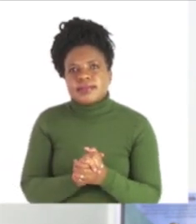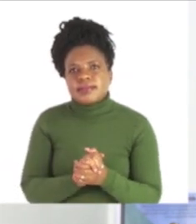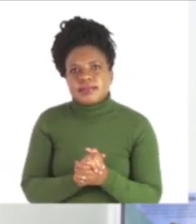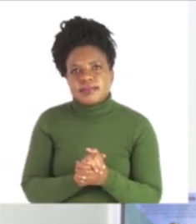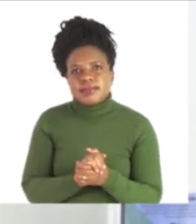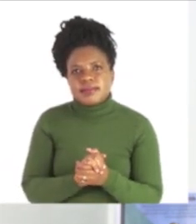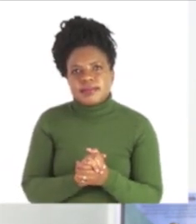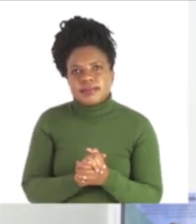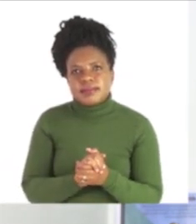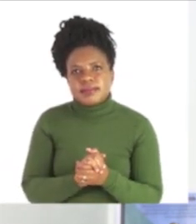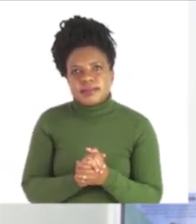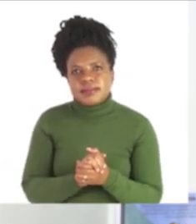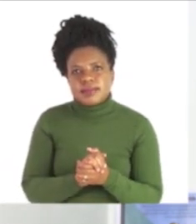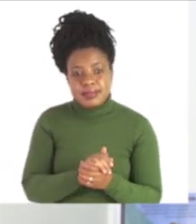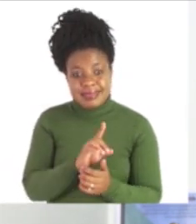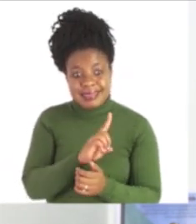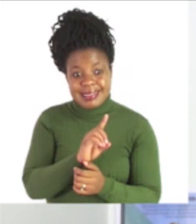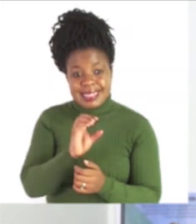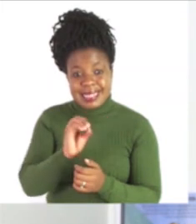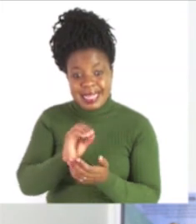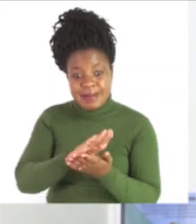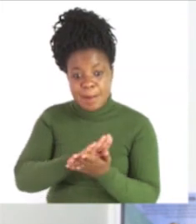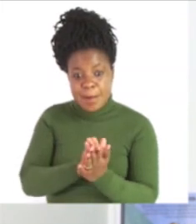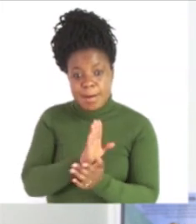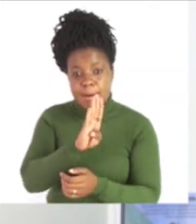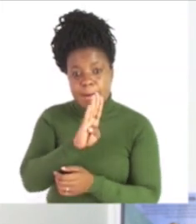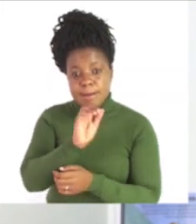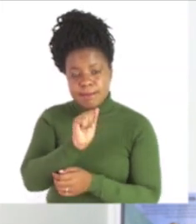number, for example, 10. 10 to the power 3.